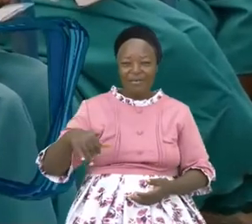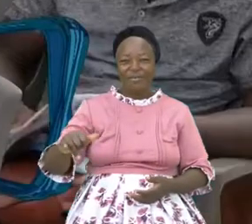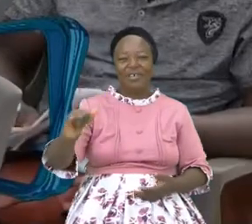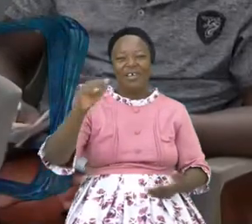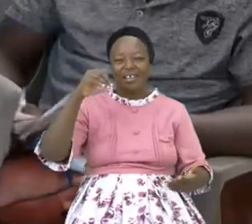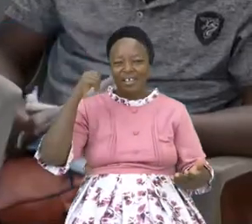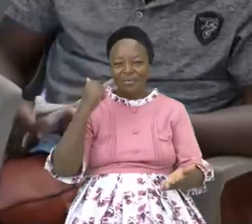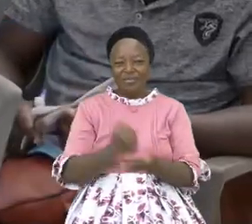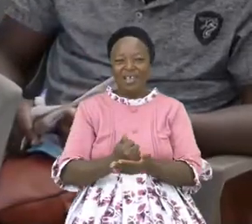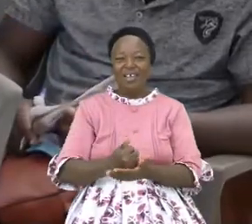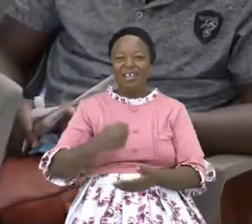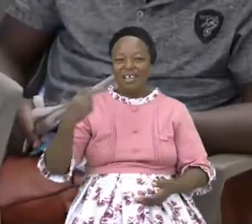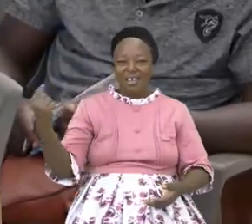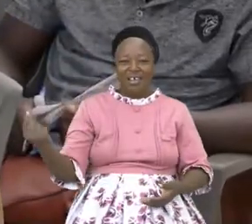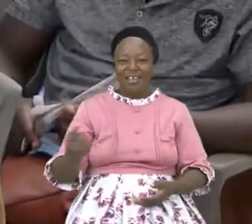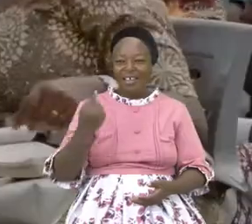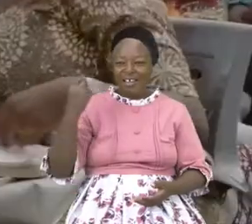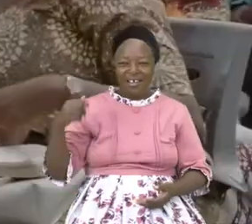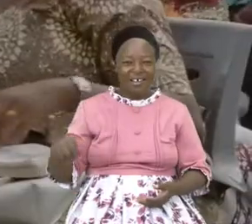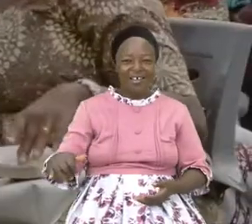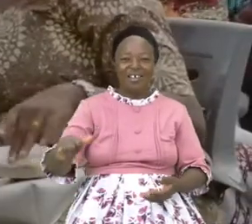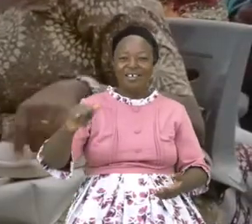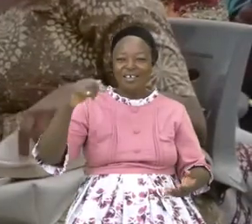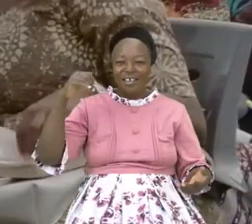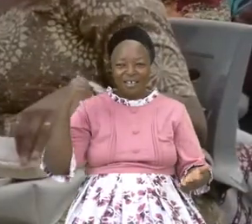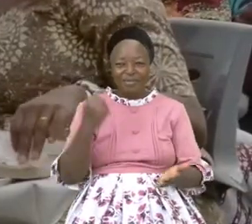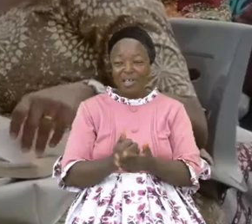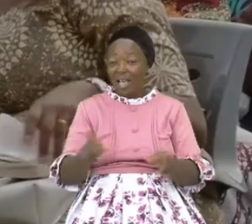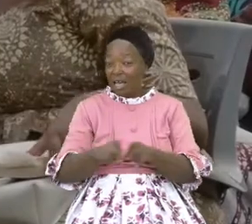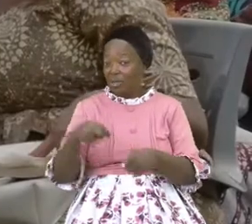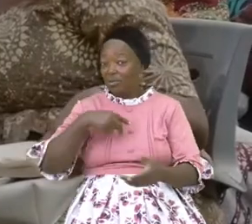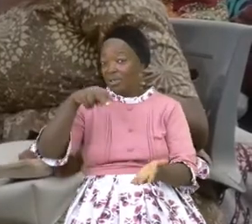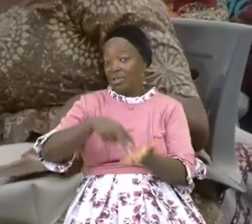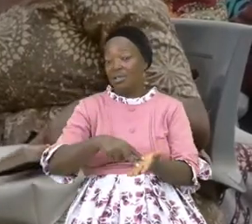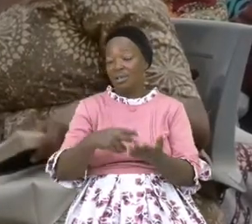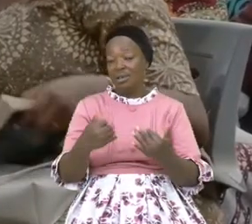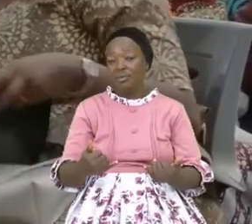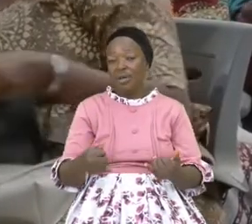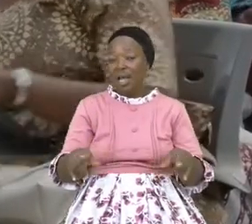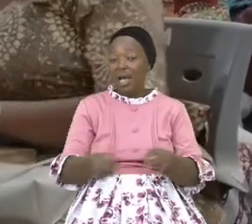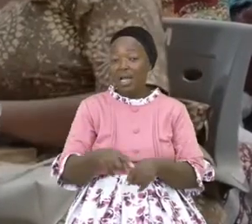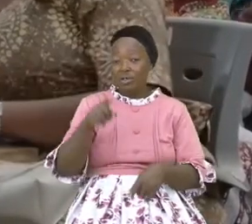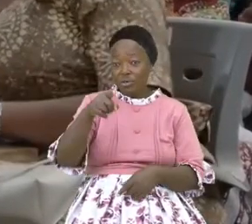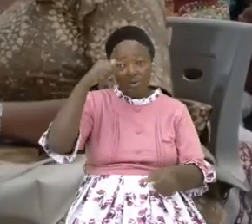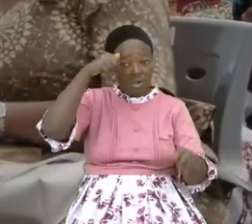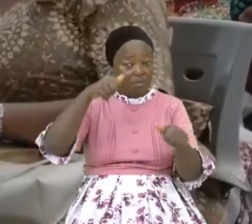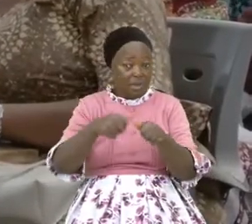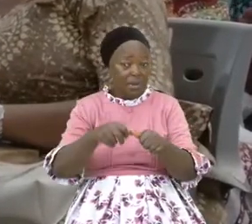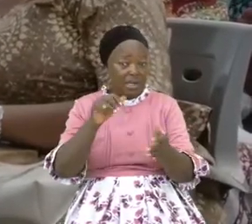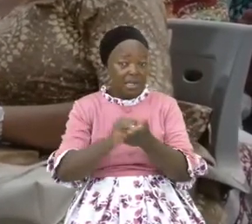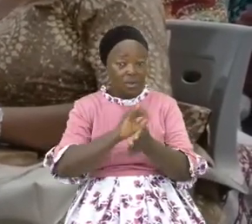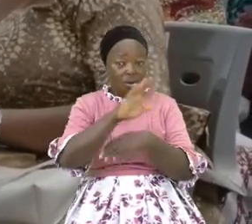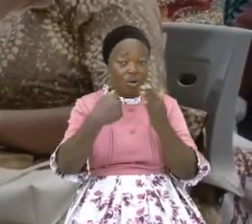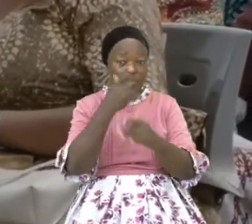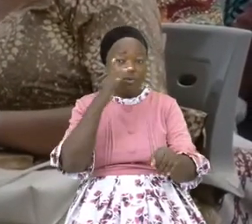Amen. Forever. As we stand up now, and as we remember that all the